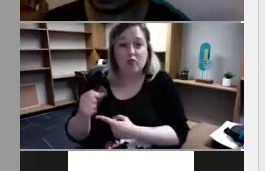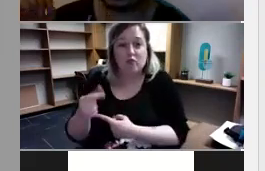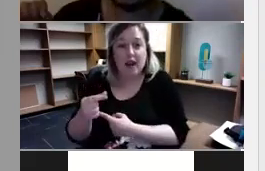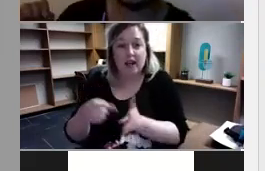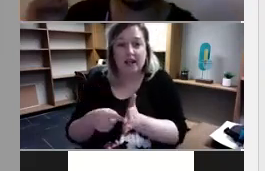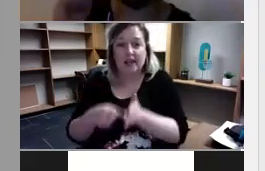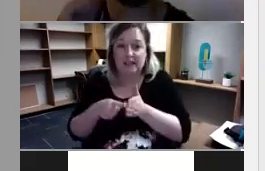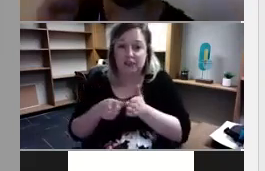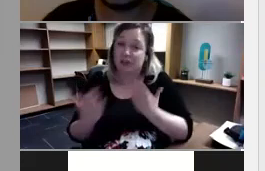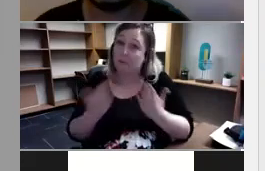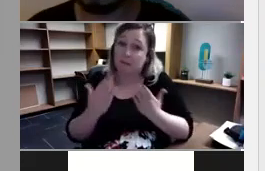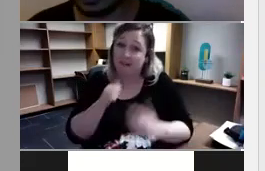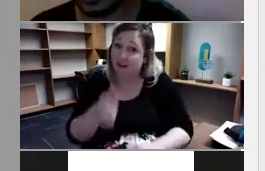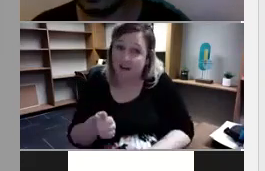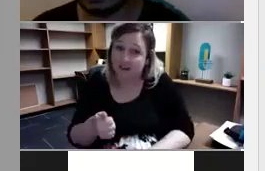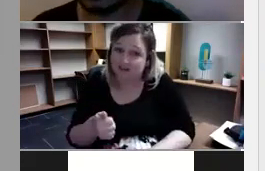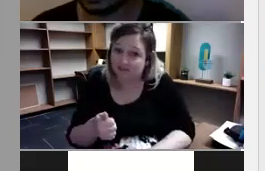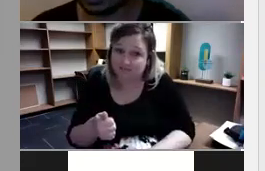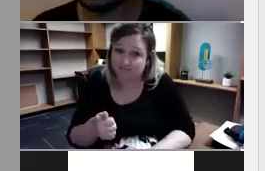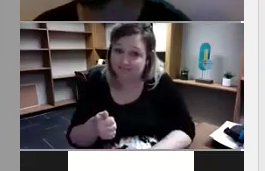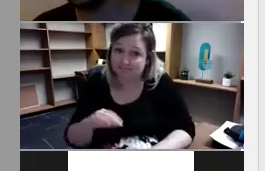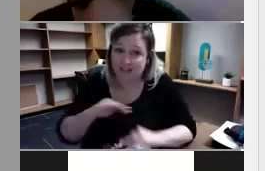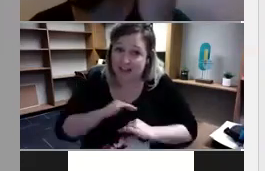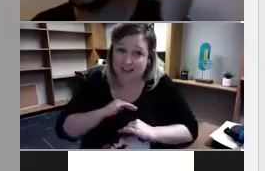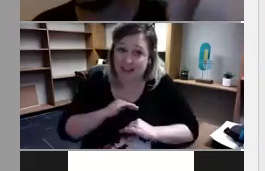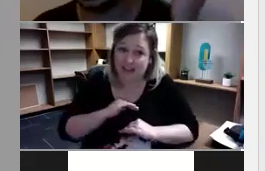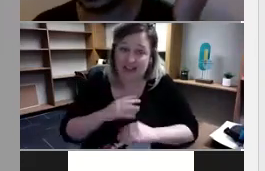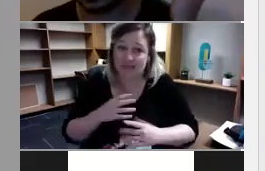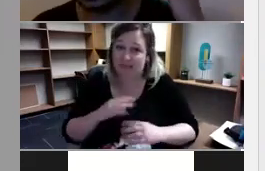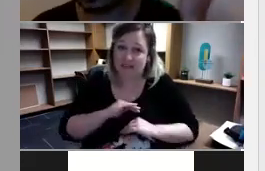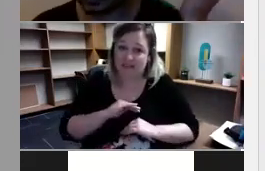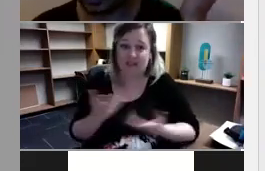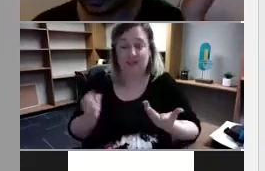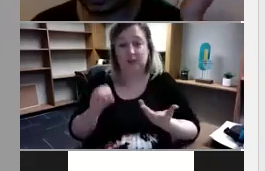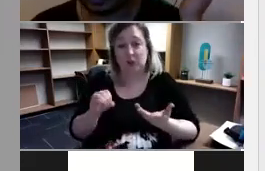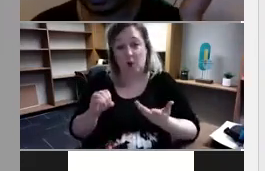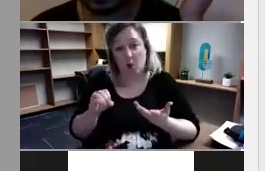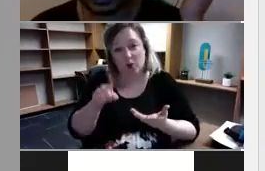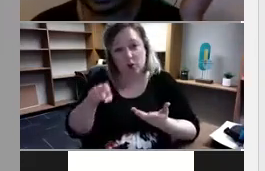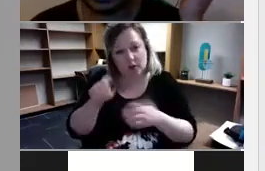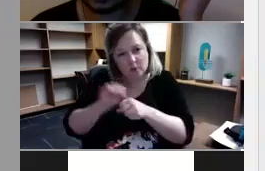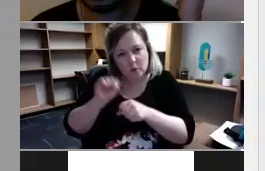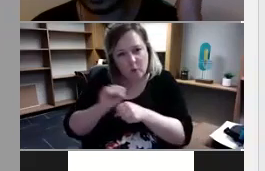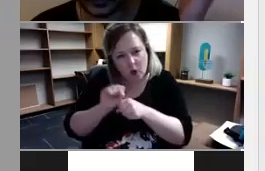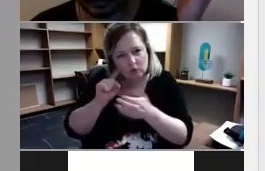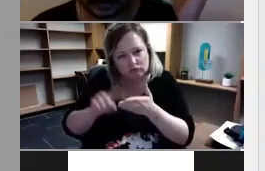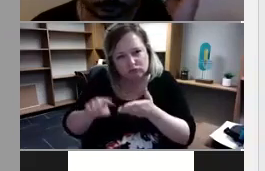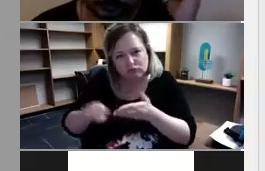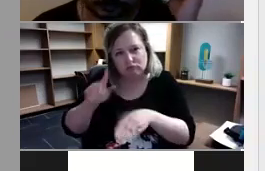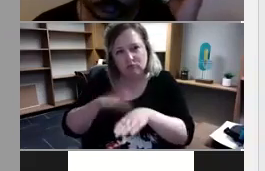applied. So look into that, because we have a function of cos n that becomes really difficult for doing n raised to the